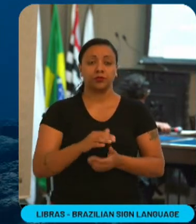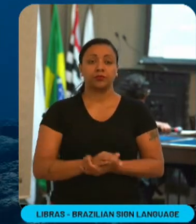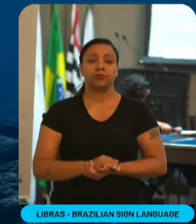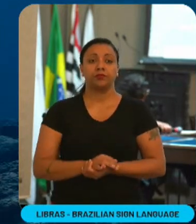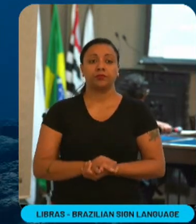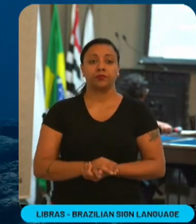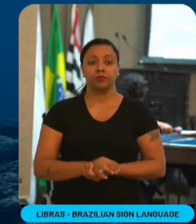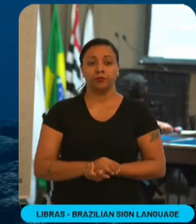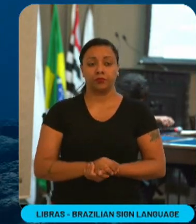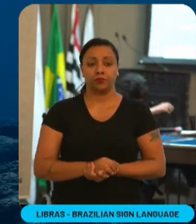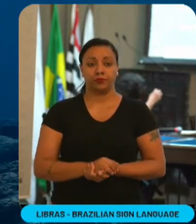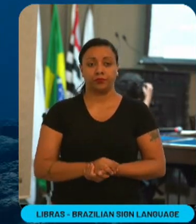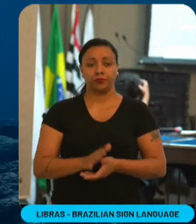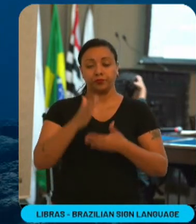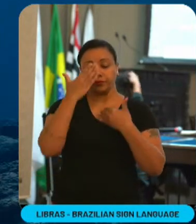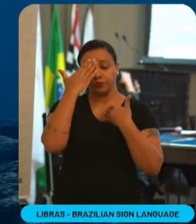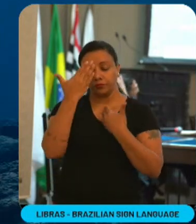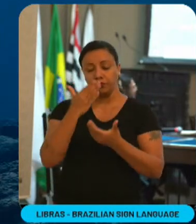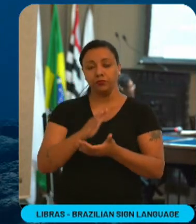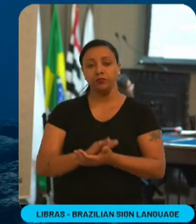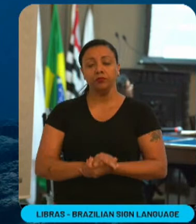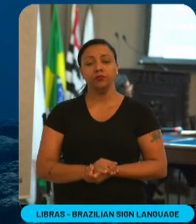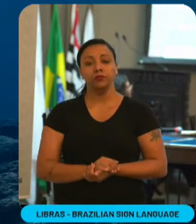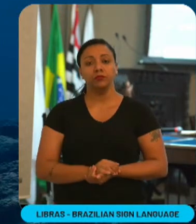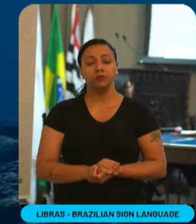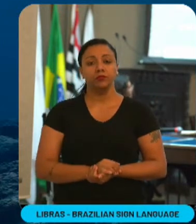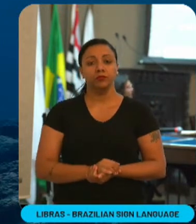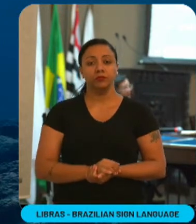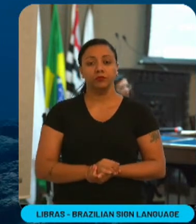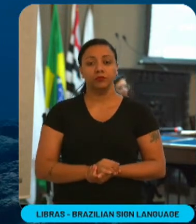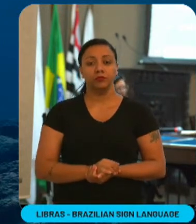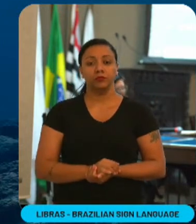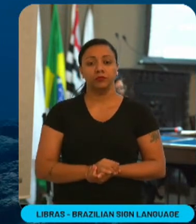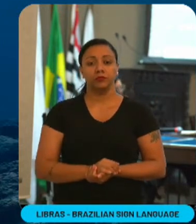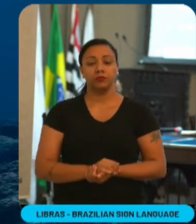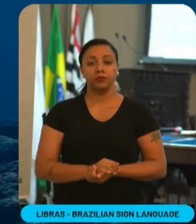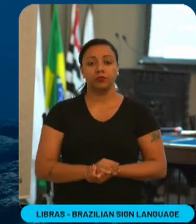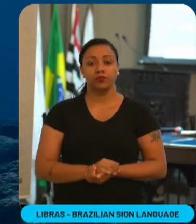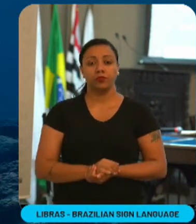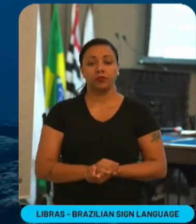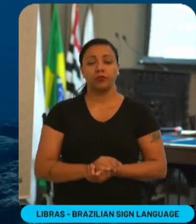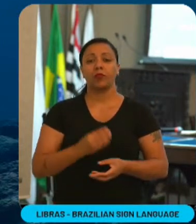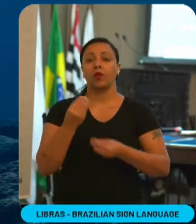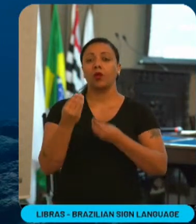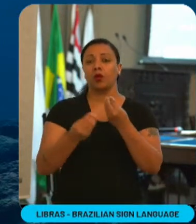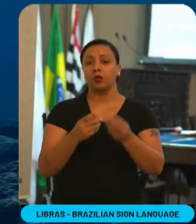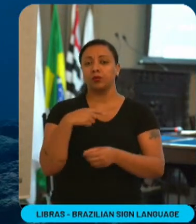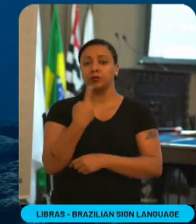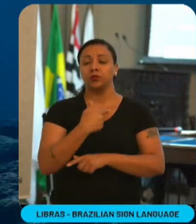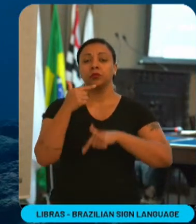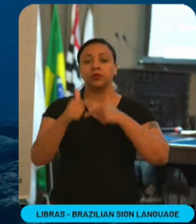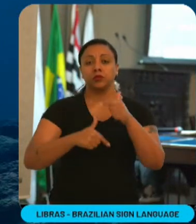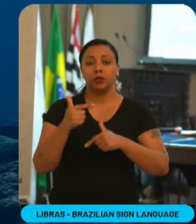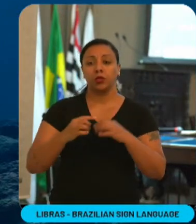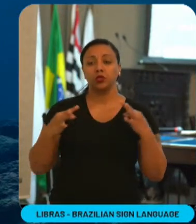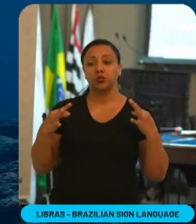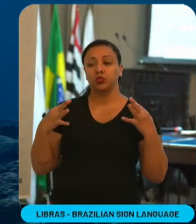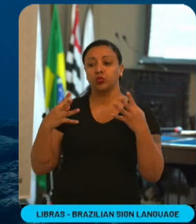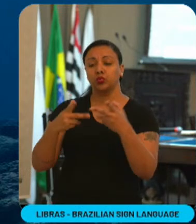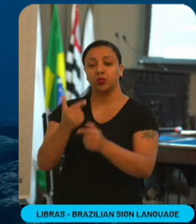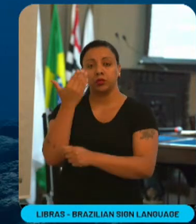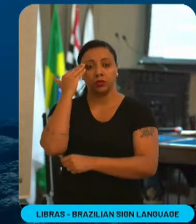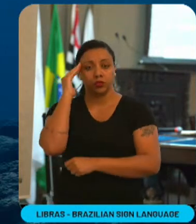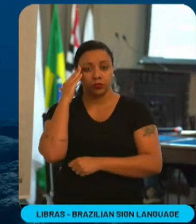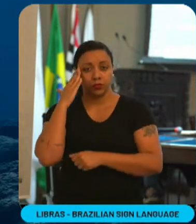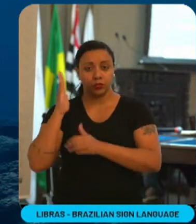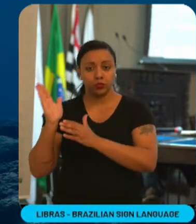society. Thank you, Paulina. Well, how do we work with